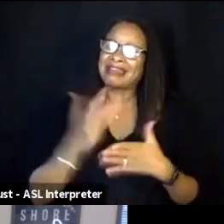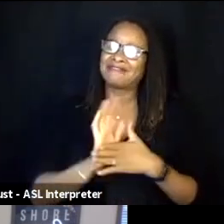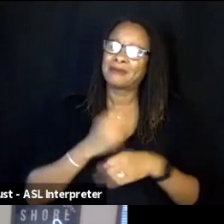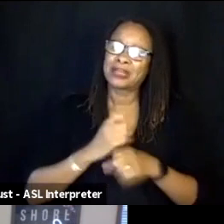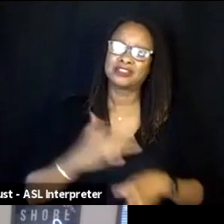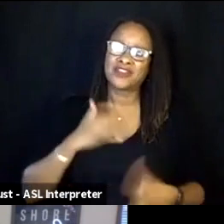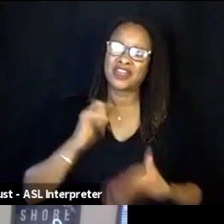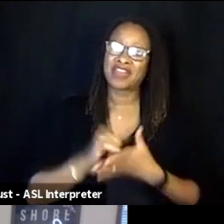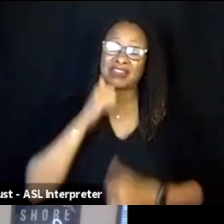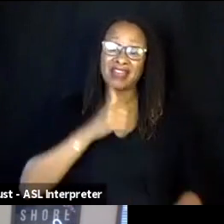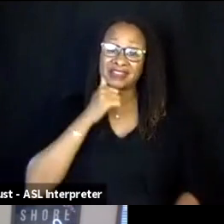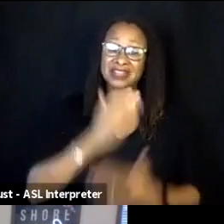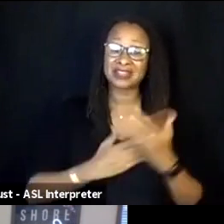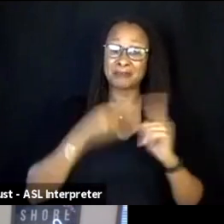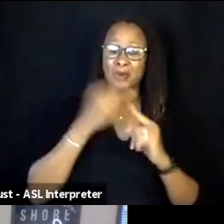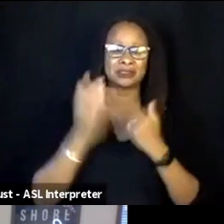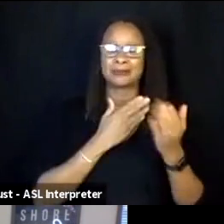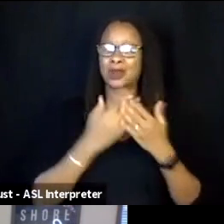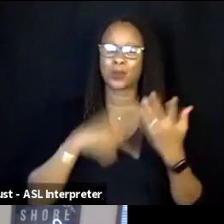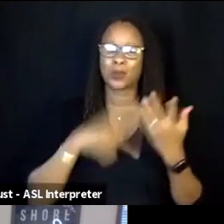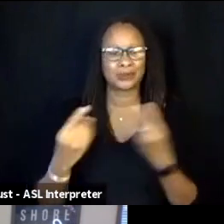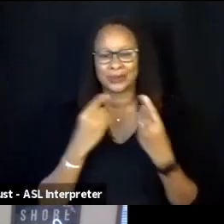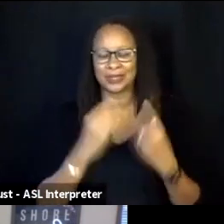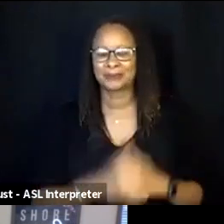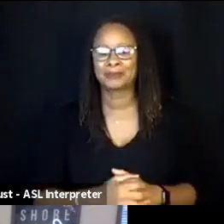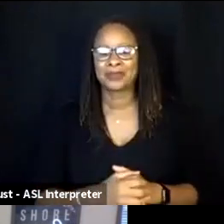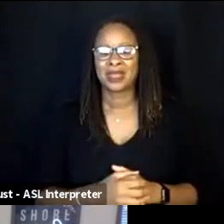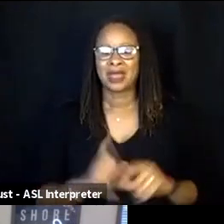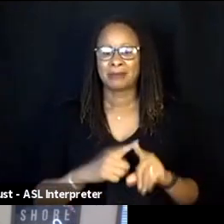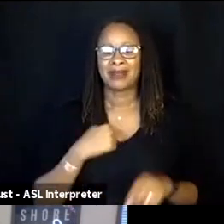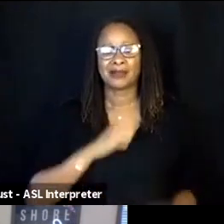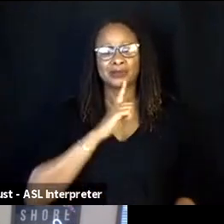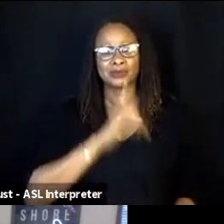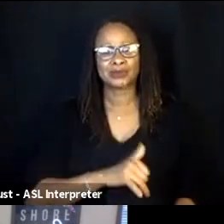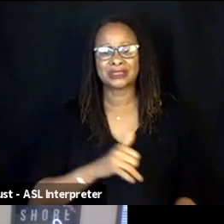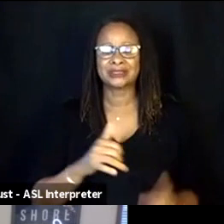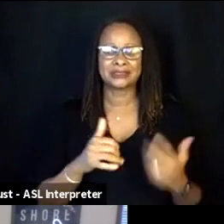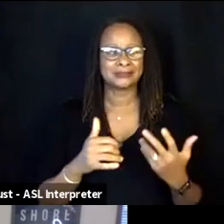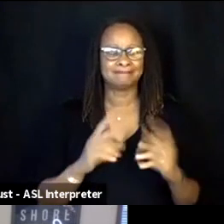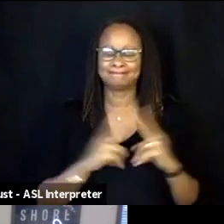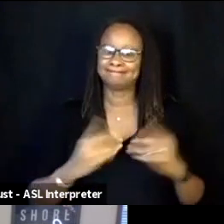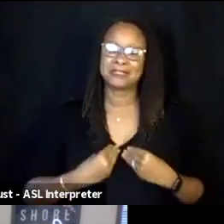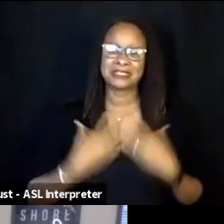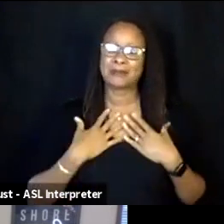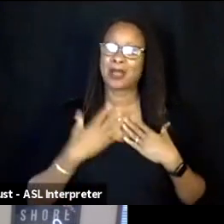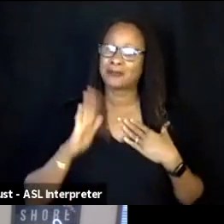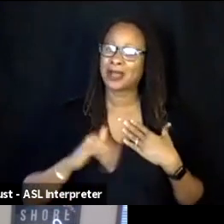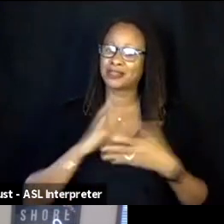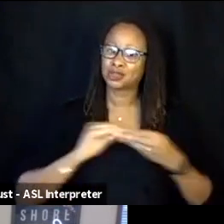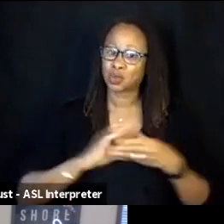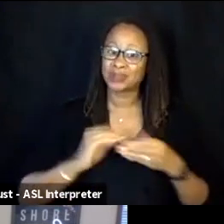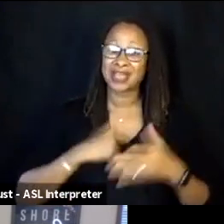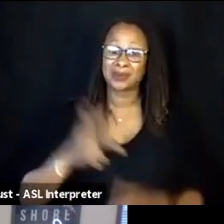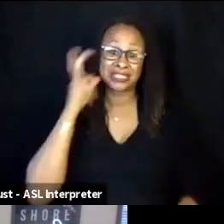that every day at some point, no matter what film they're making. But I was really endlessly inspired by the stories that I was hearing